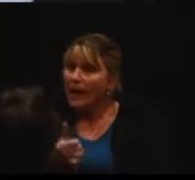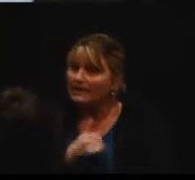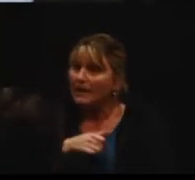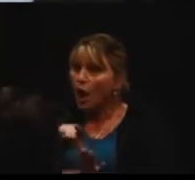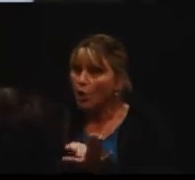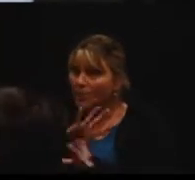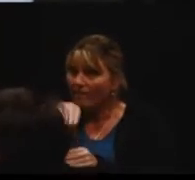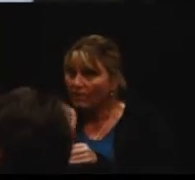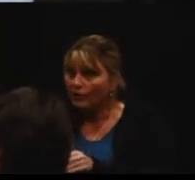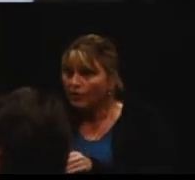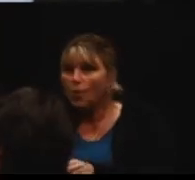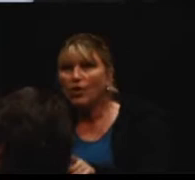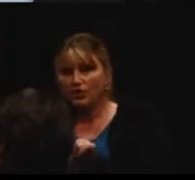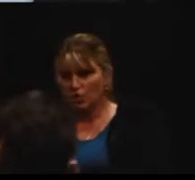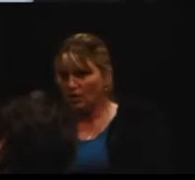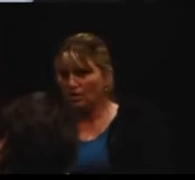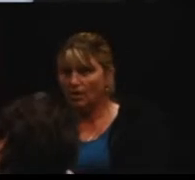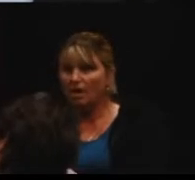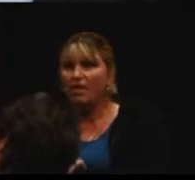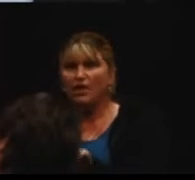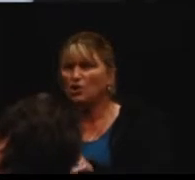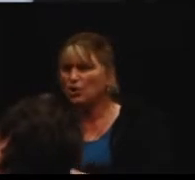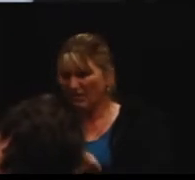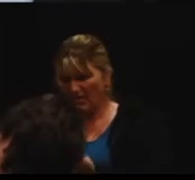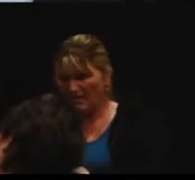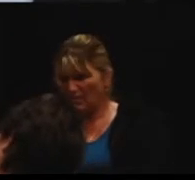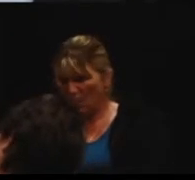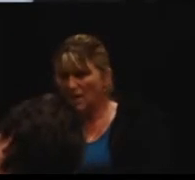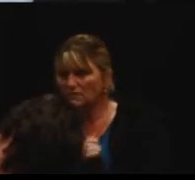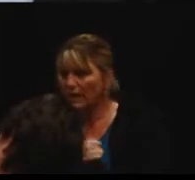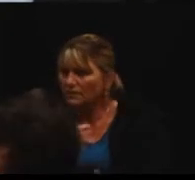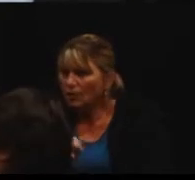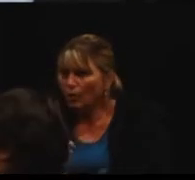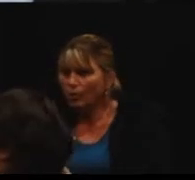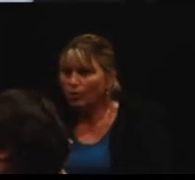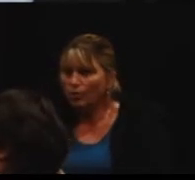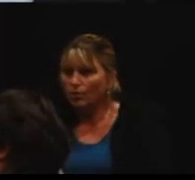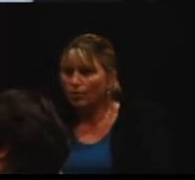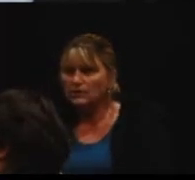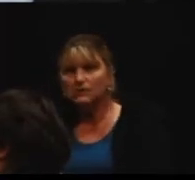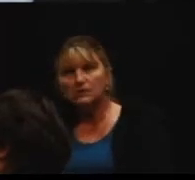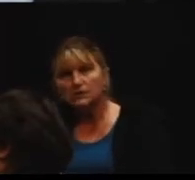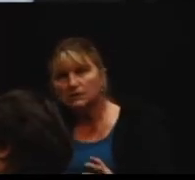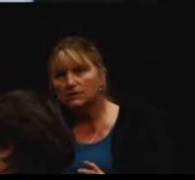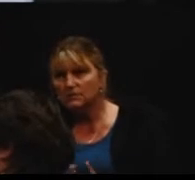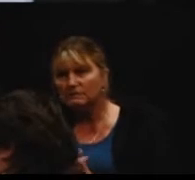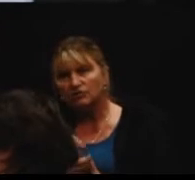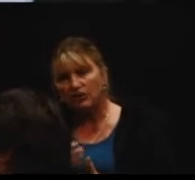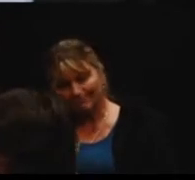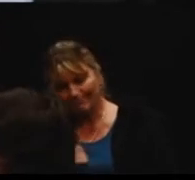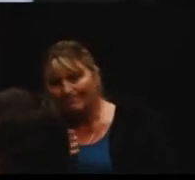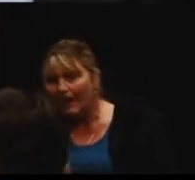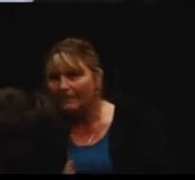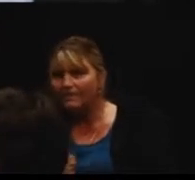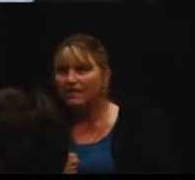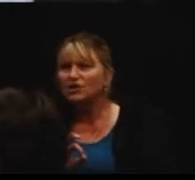to get involved in, and what are they doing? They're not doing the things that we expect them to do. So it's an intense frustration of mine is that we don't